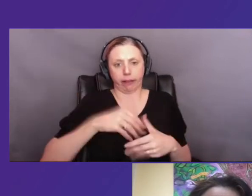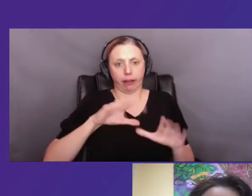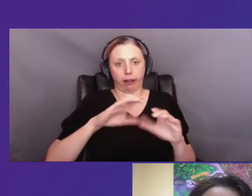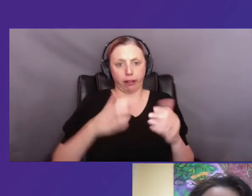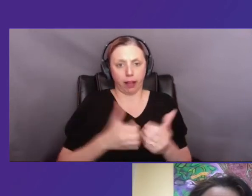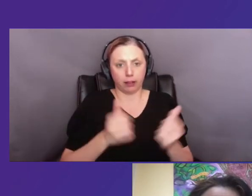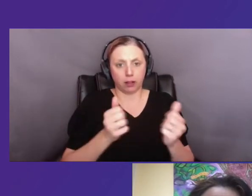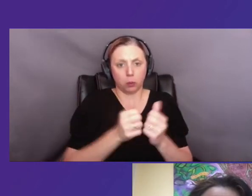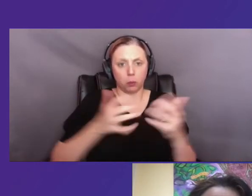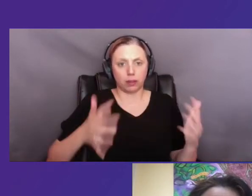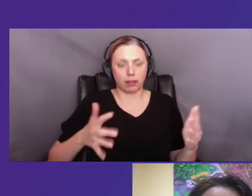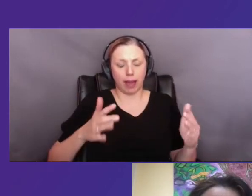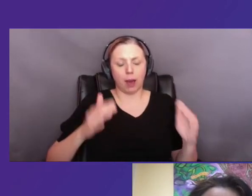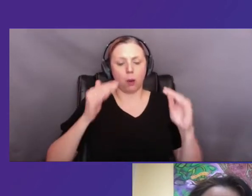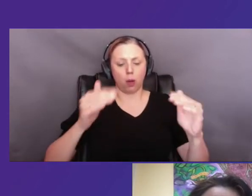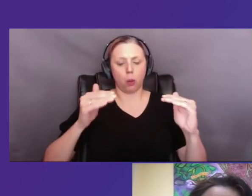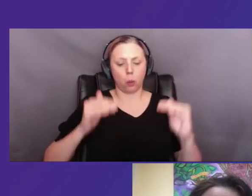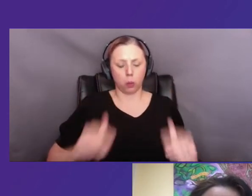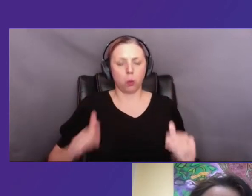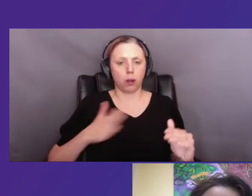without lowering my standards.